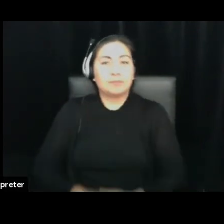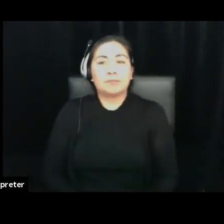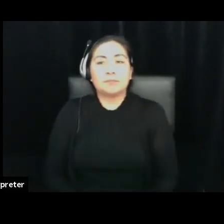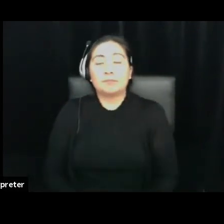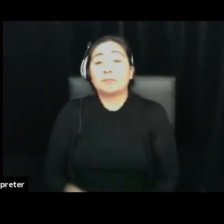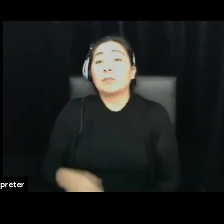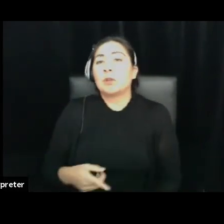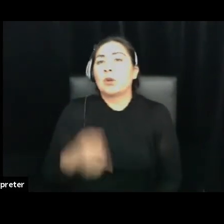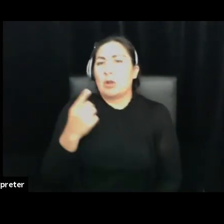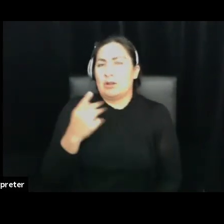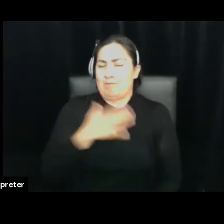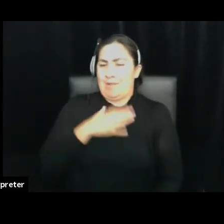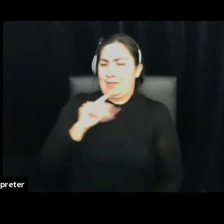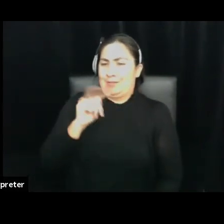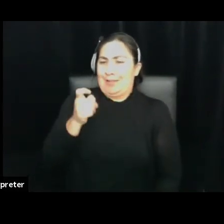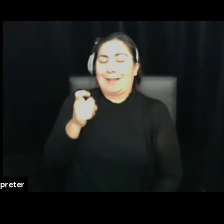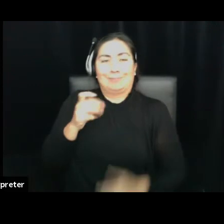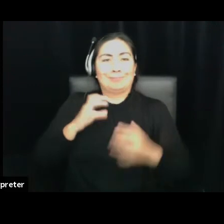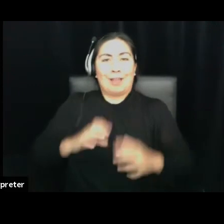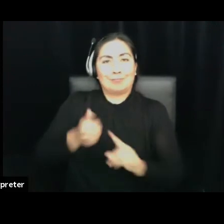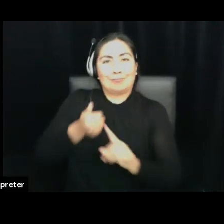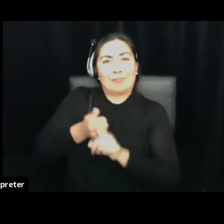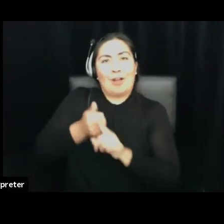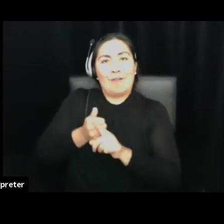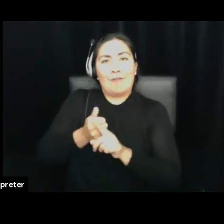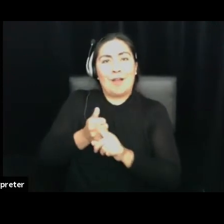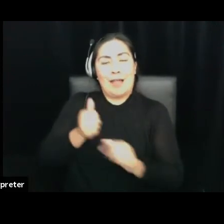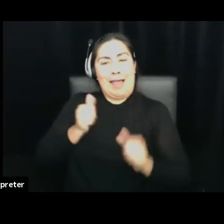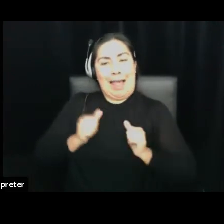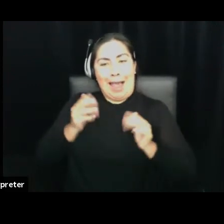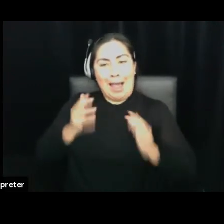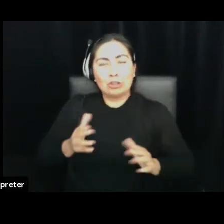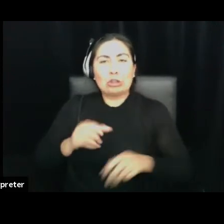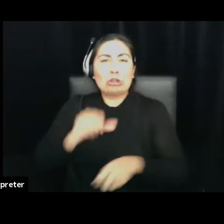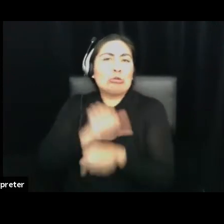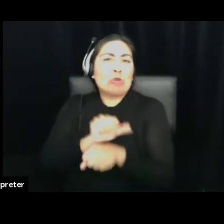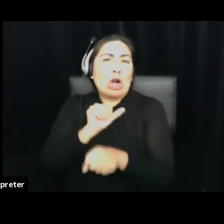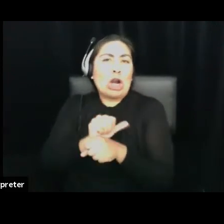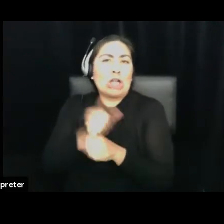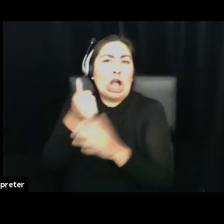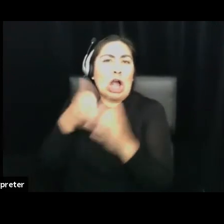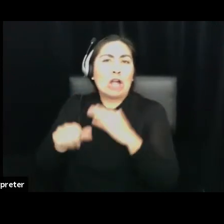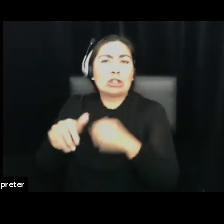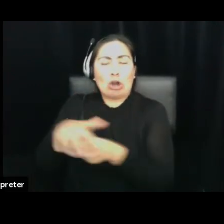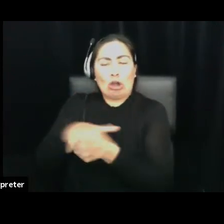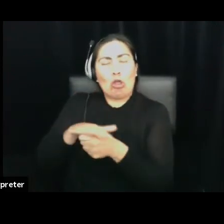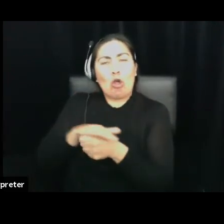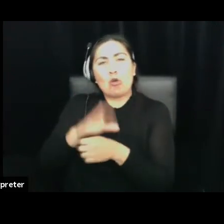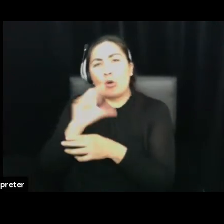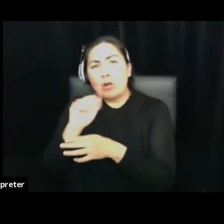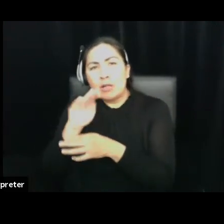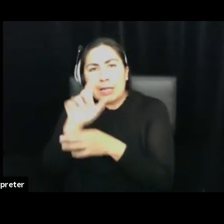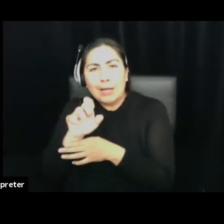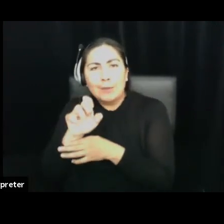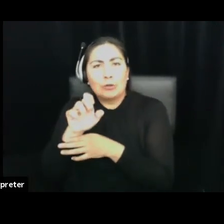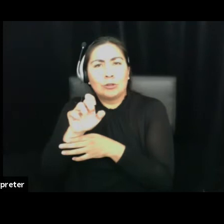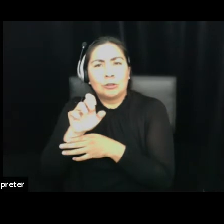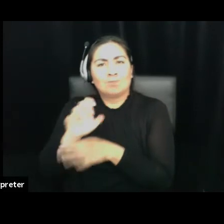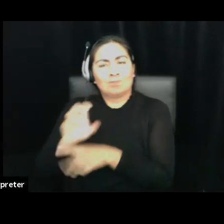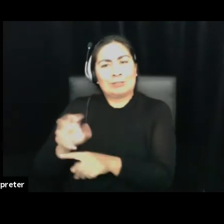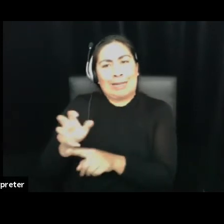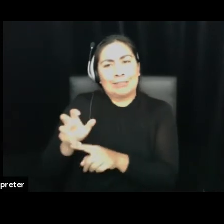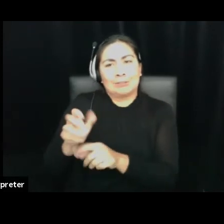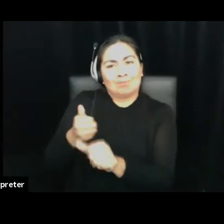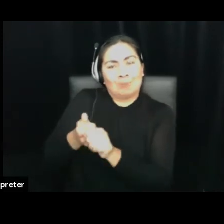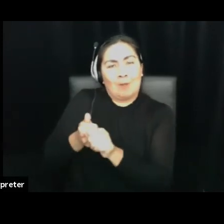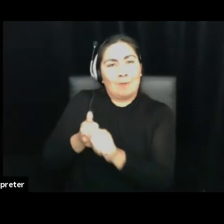tax clients is an actor who was working for a local cable station as a performer on a kids' TV show. She